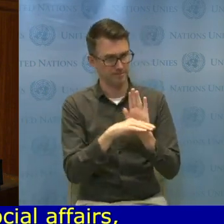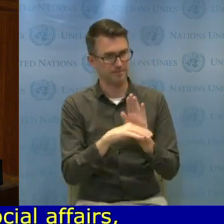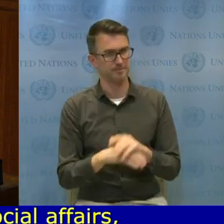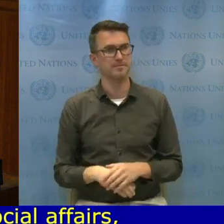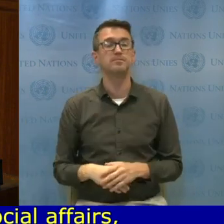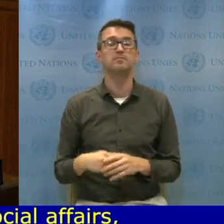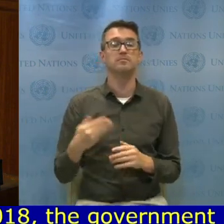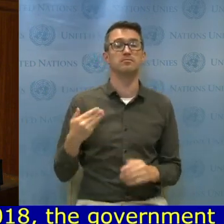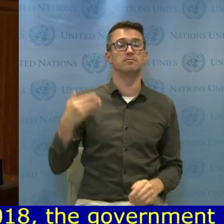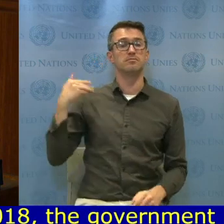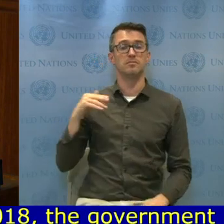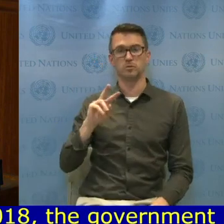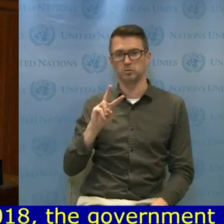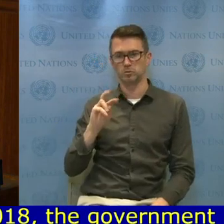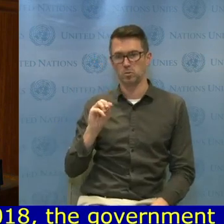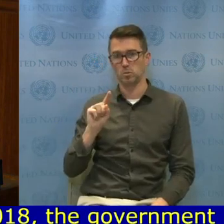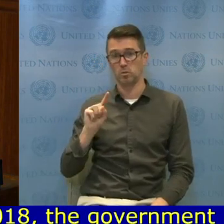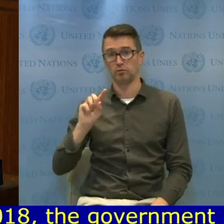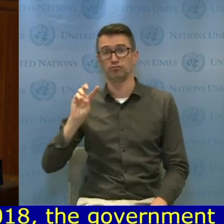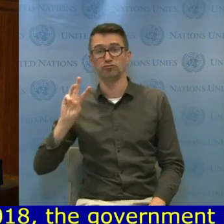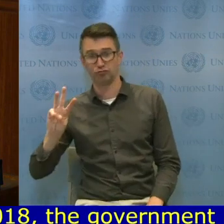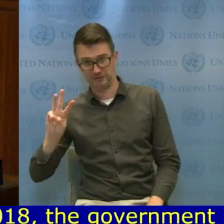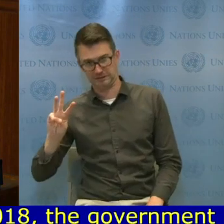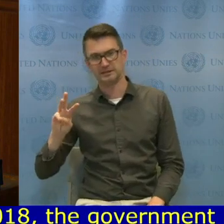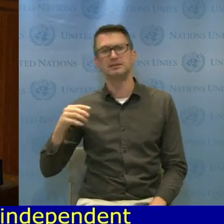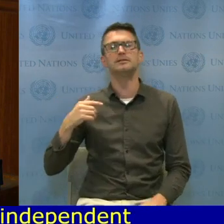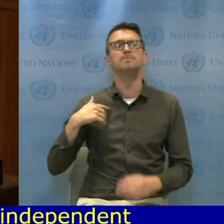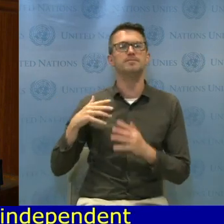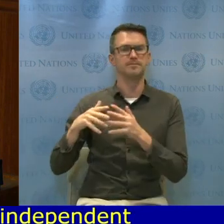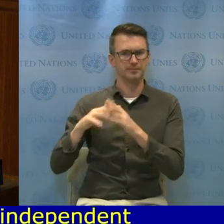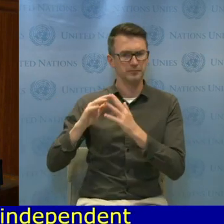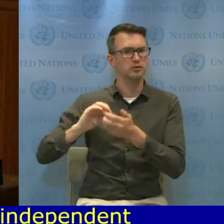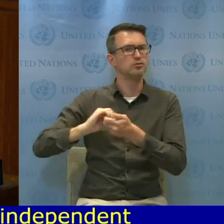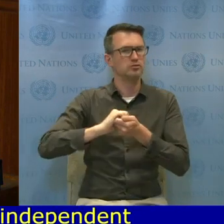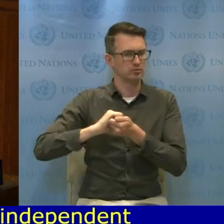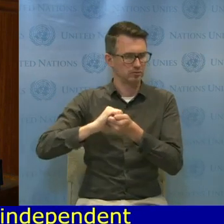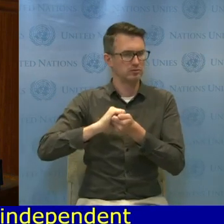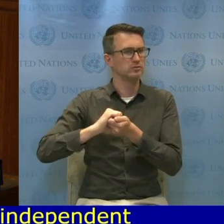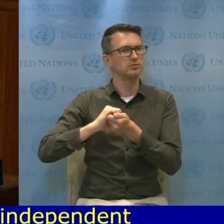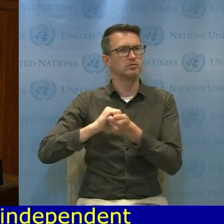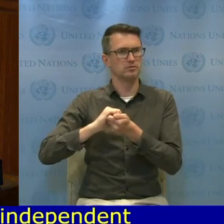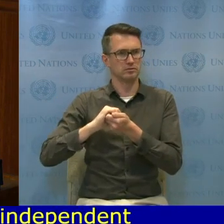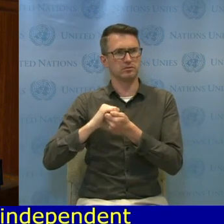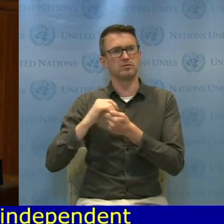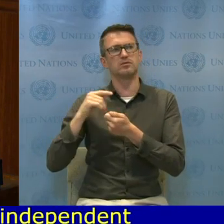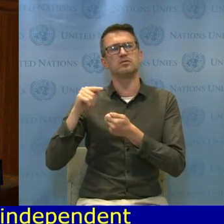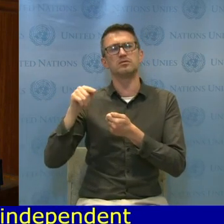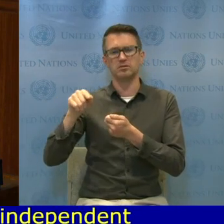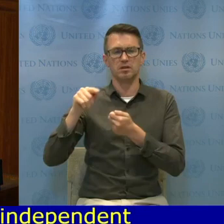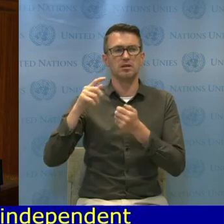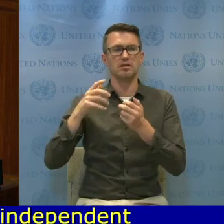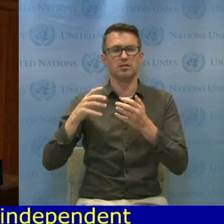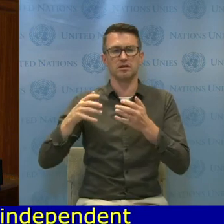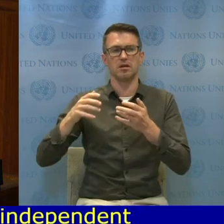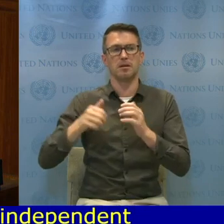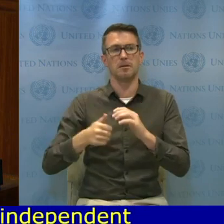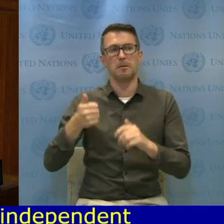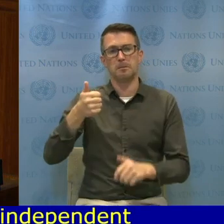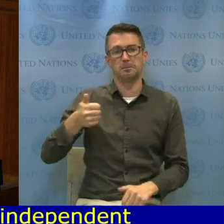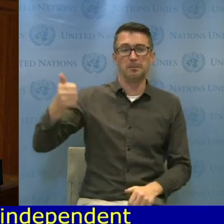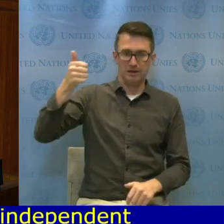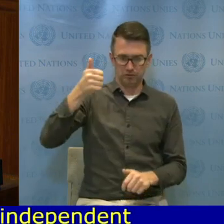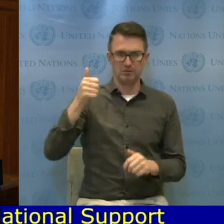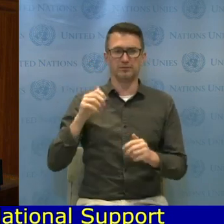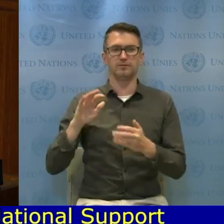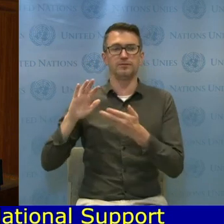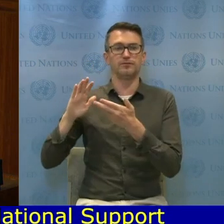for Persons with Disabilities and Martyrs Affairs. On January 2019, taking one step further, the organization was upgraded to State